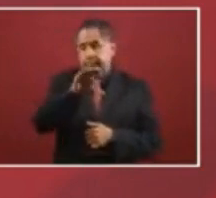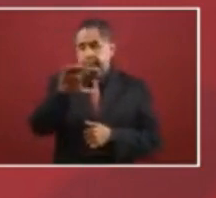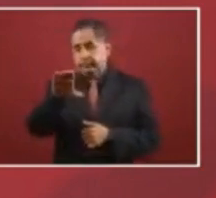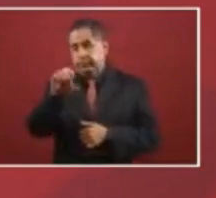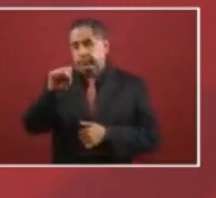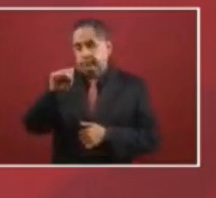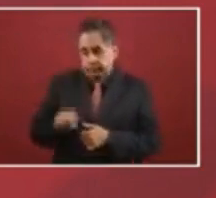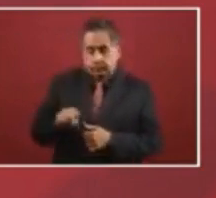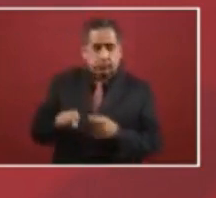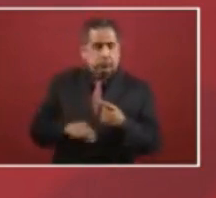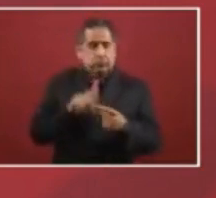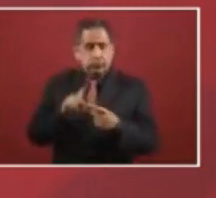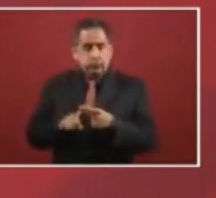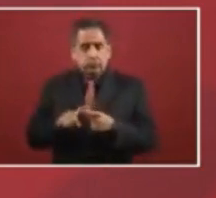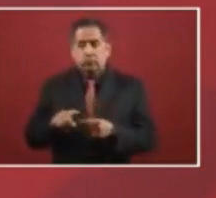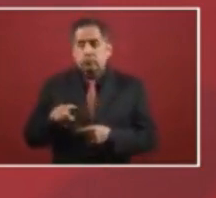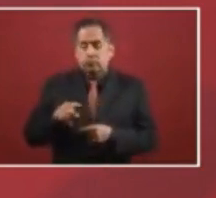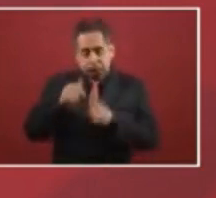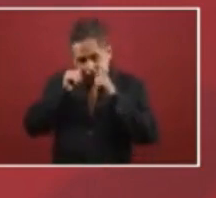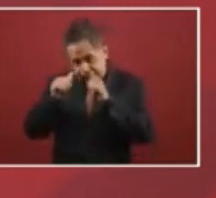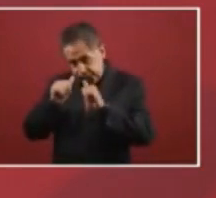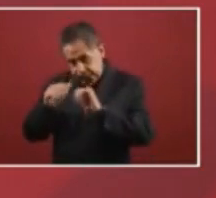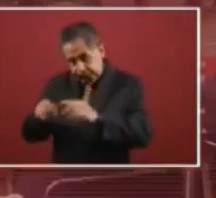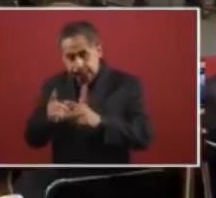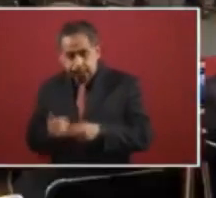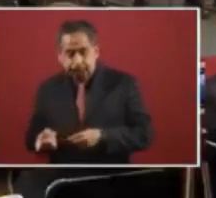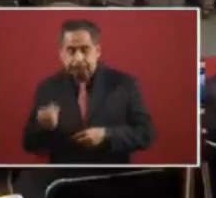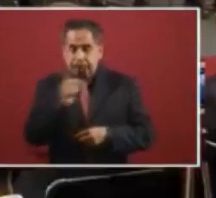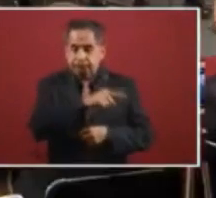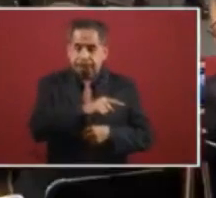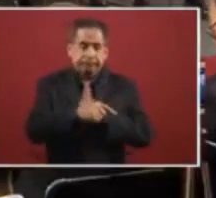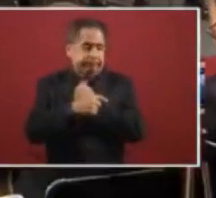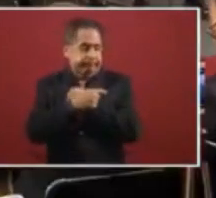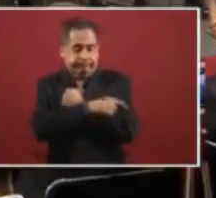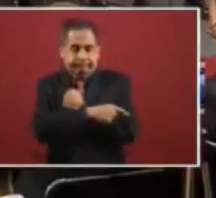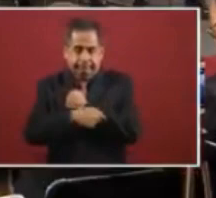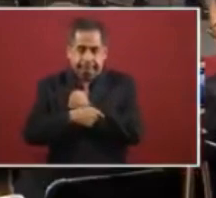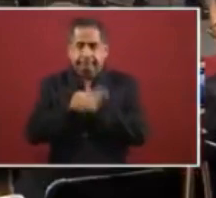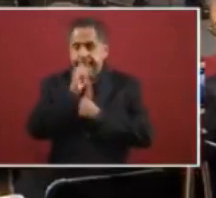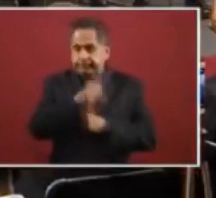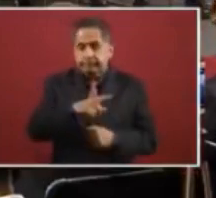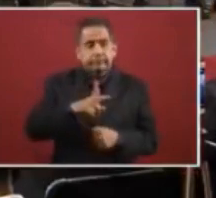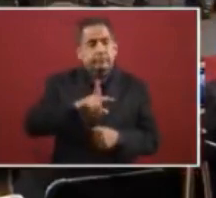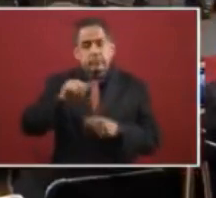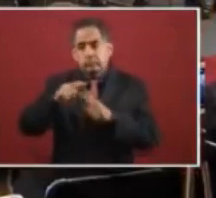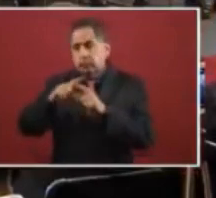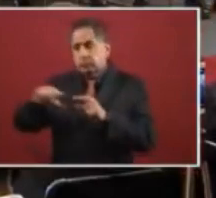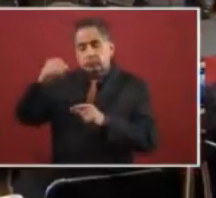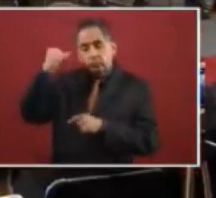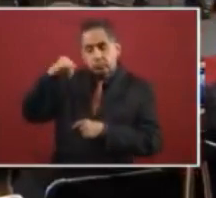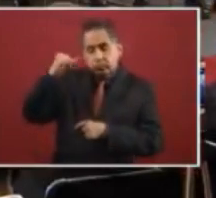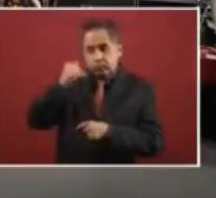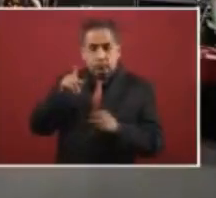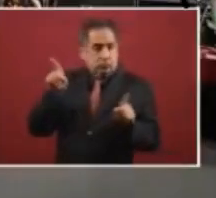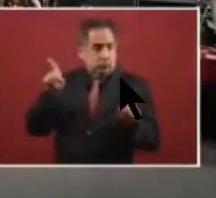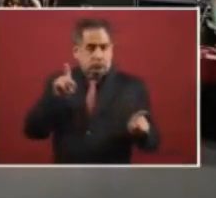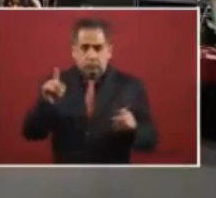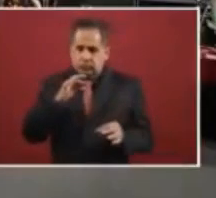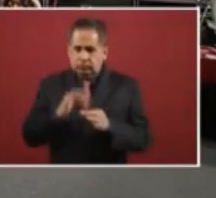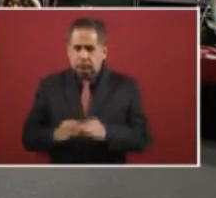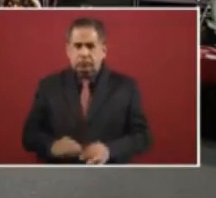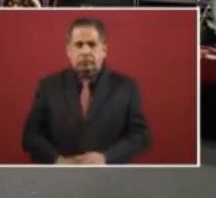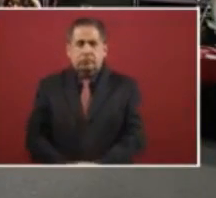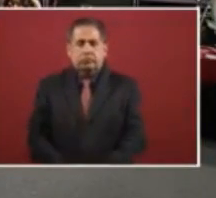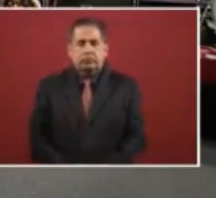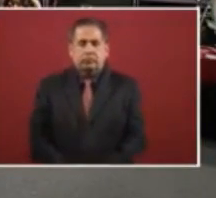we want to attend to Baja California Sur and attend to the peninsula of Yucatan. Thank you very